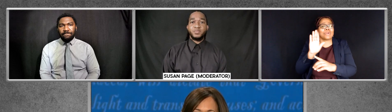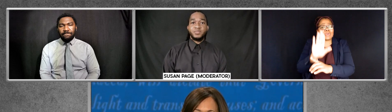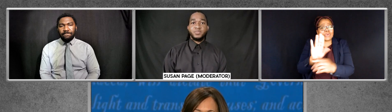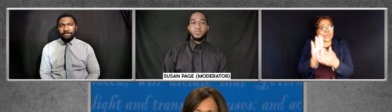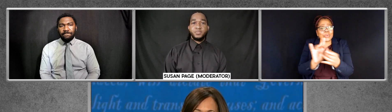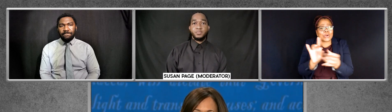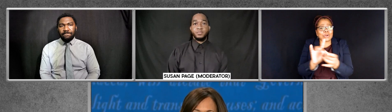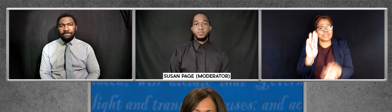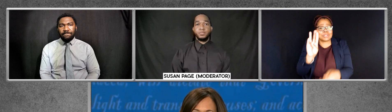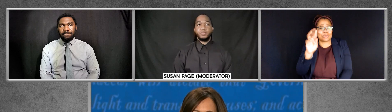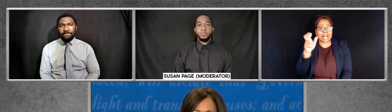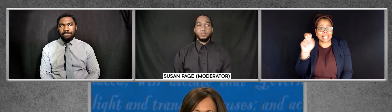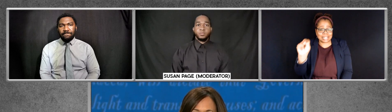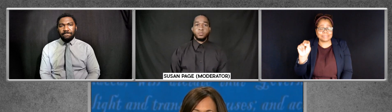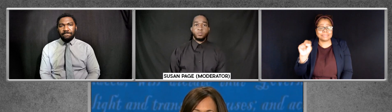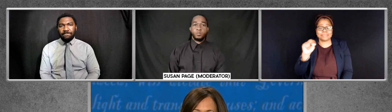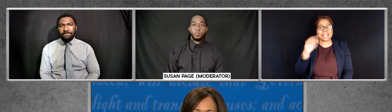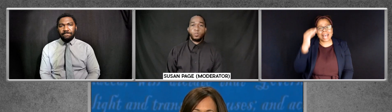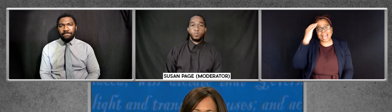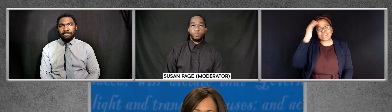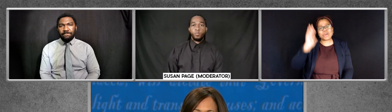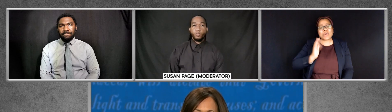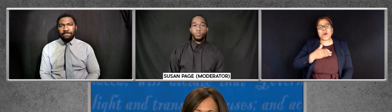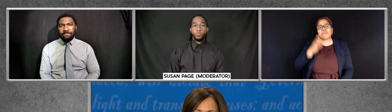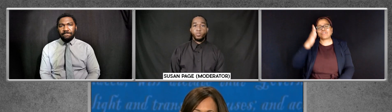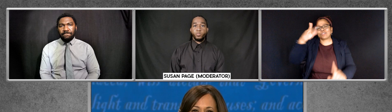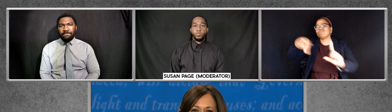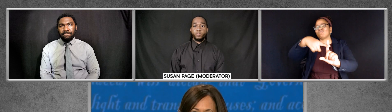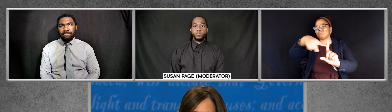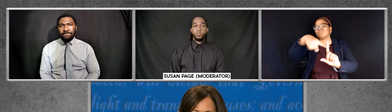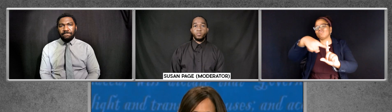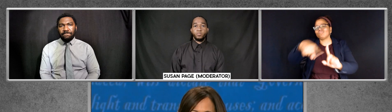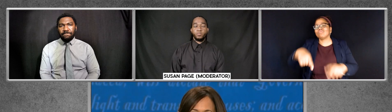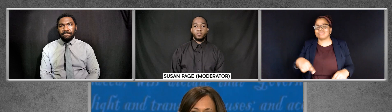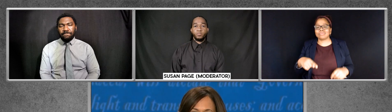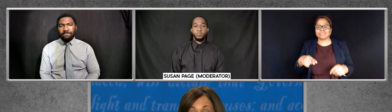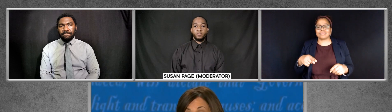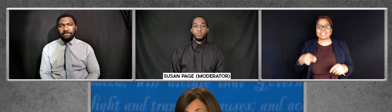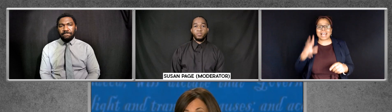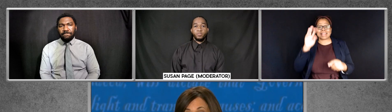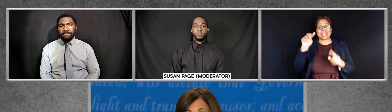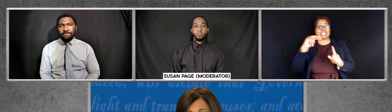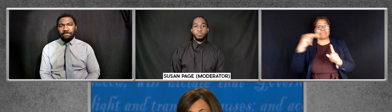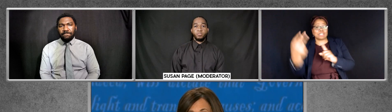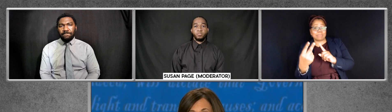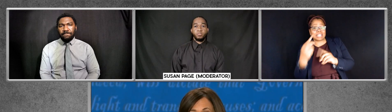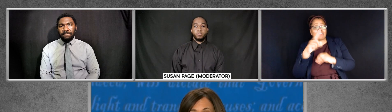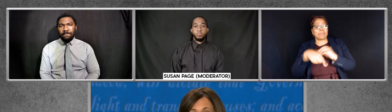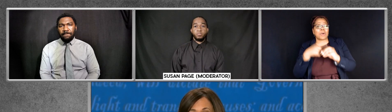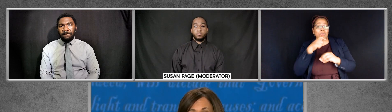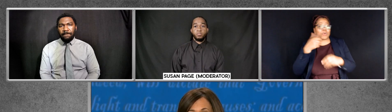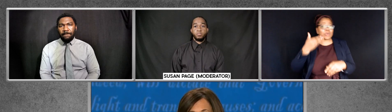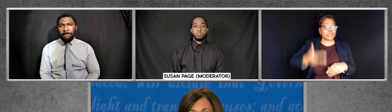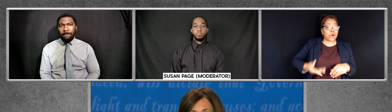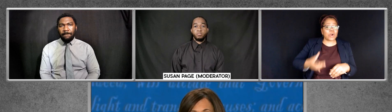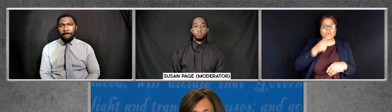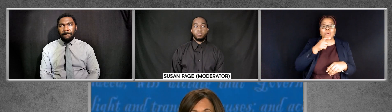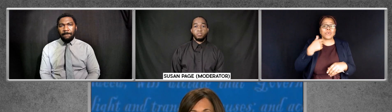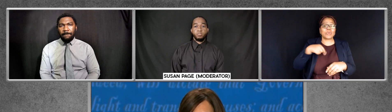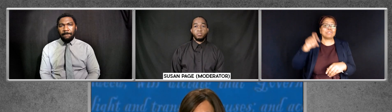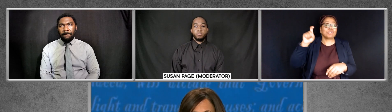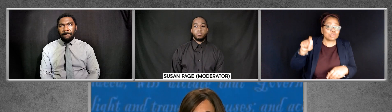Brecklin, I know our future is bright because it is that perspective on who we are and who we should be. That